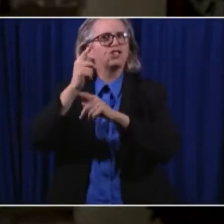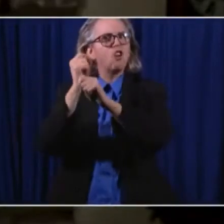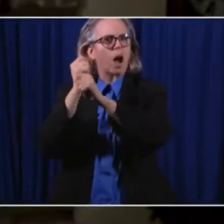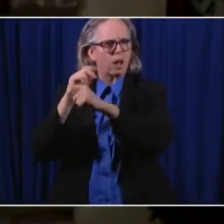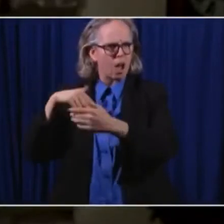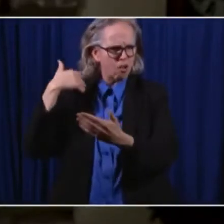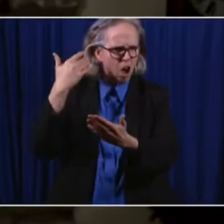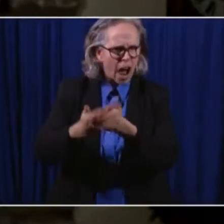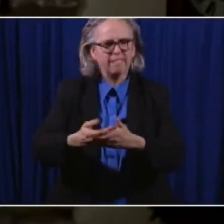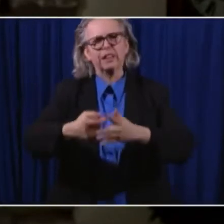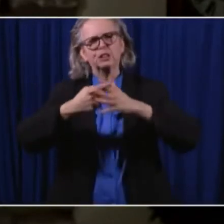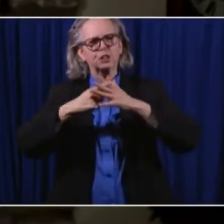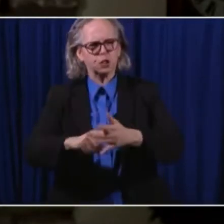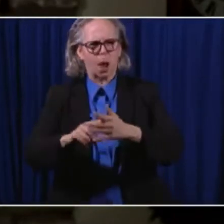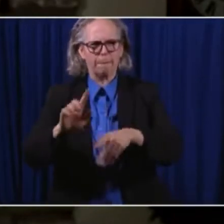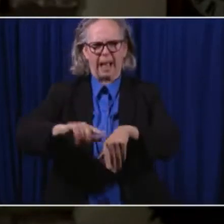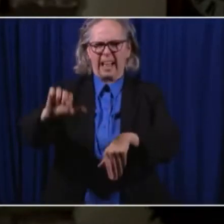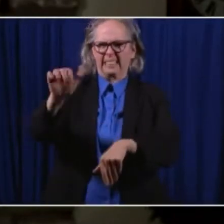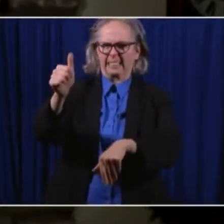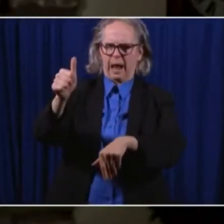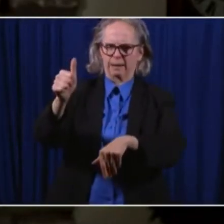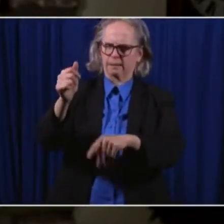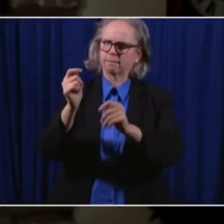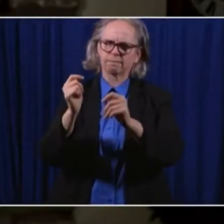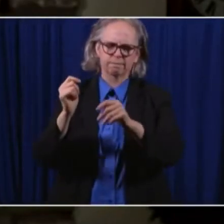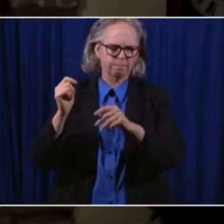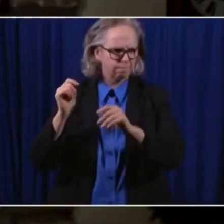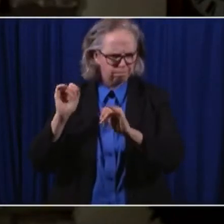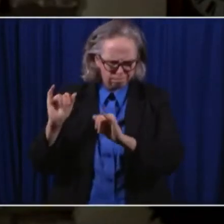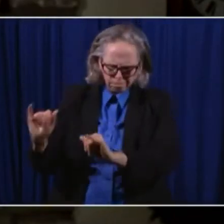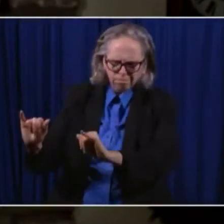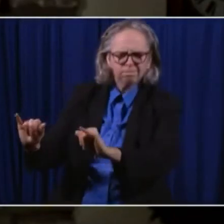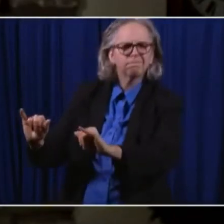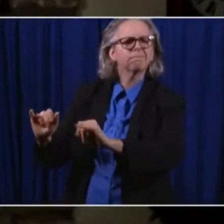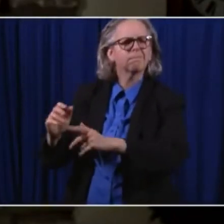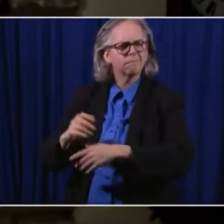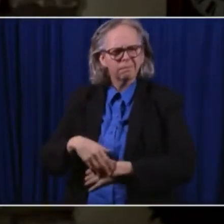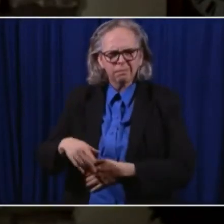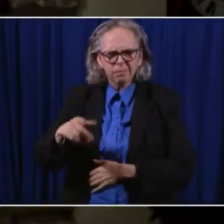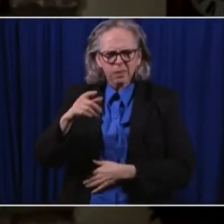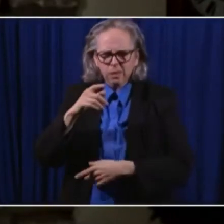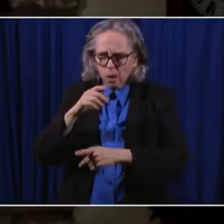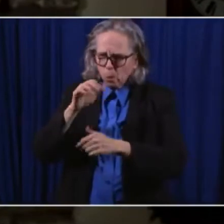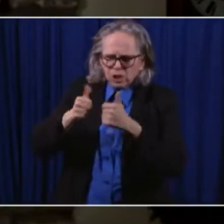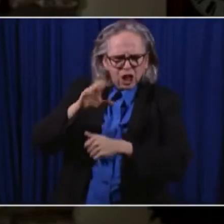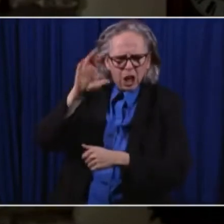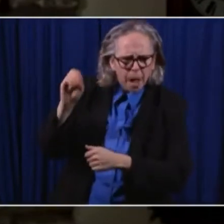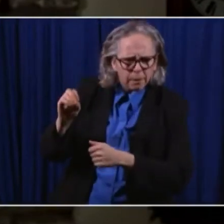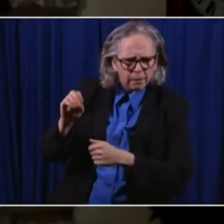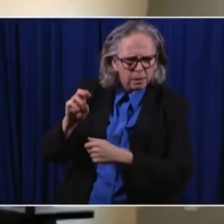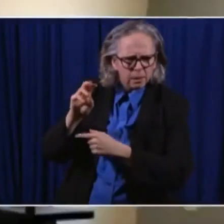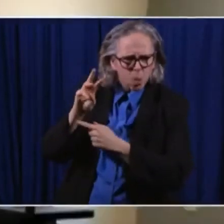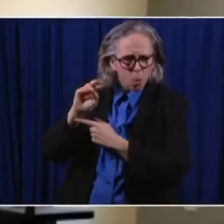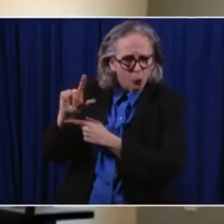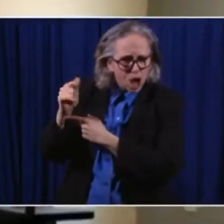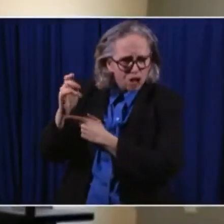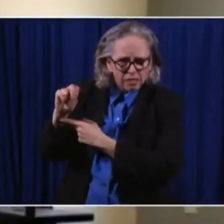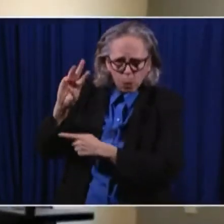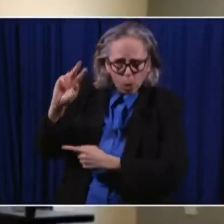So this facility is being done by Walgreen, correct? You work for Walgreen? Correct, yes, I